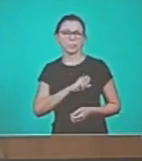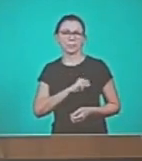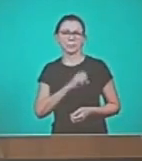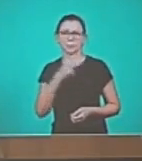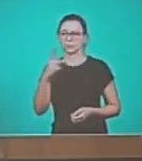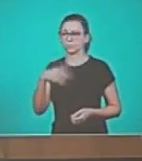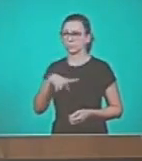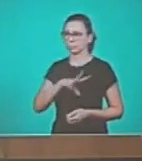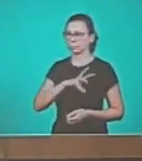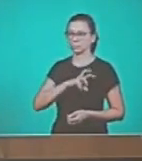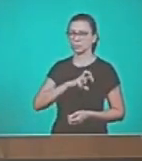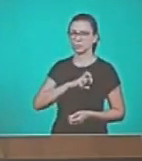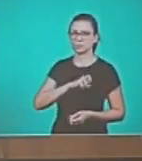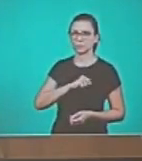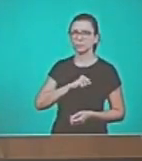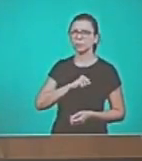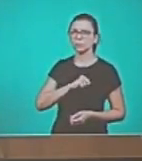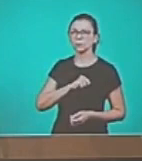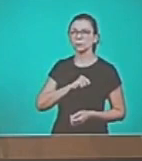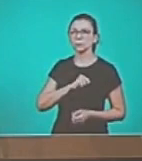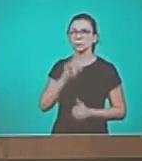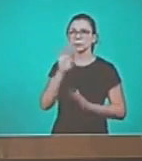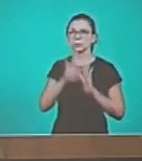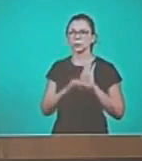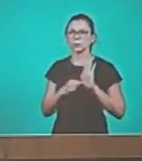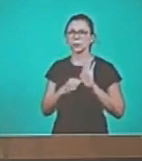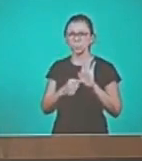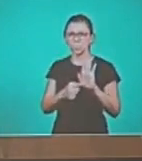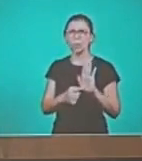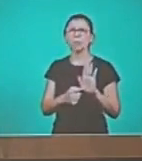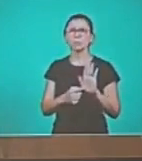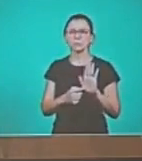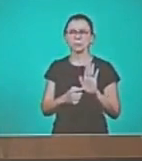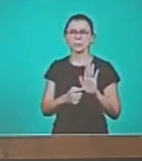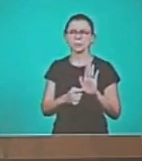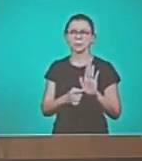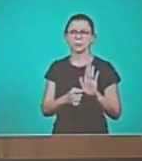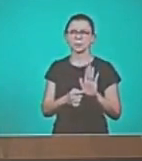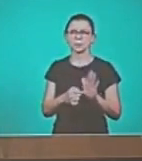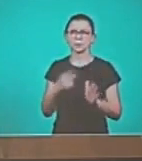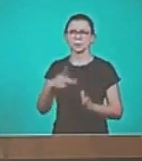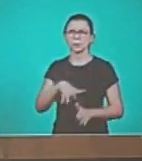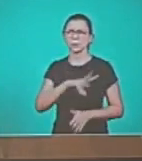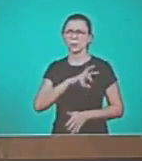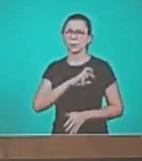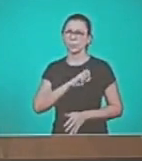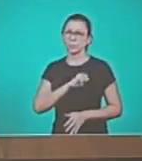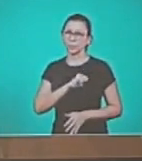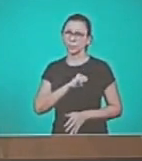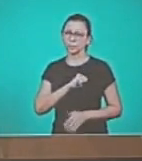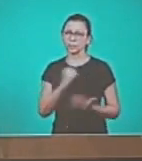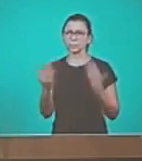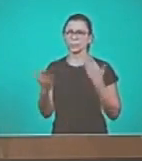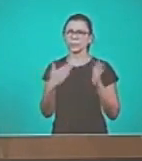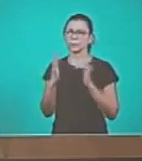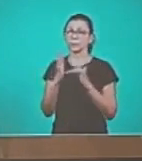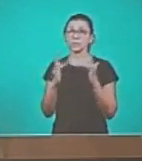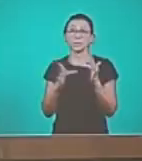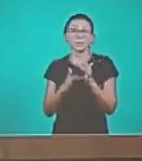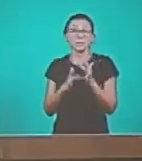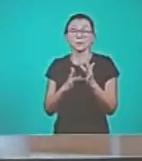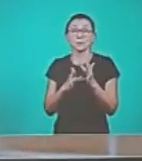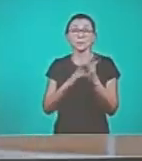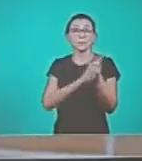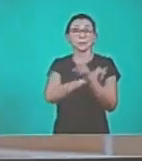and beloved, so you see the text I speak about the loved one, it is Jesus. And your Thummim and your